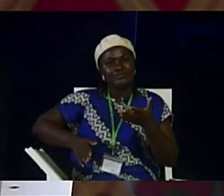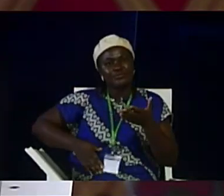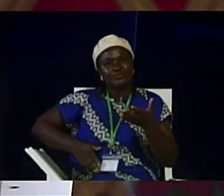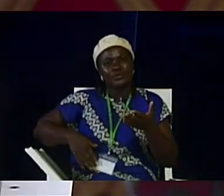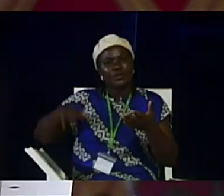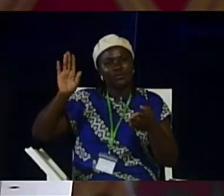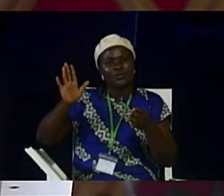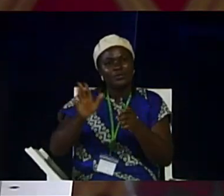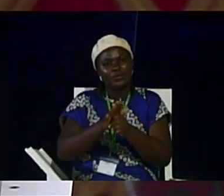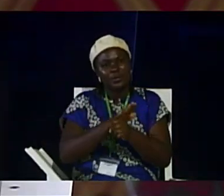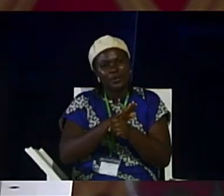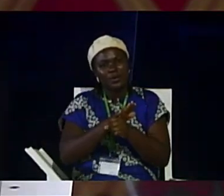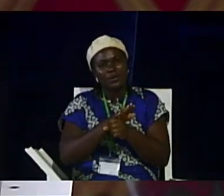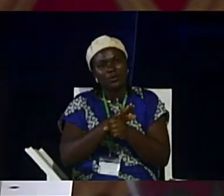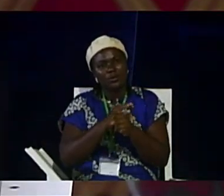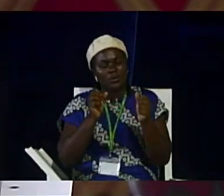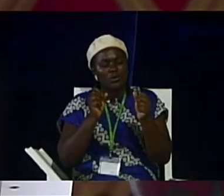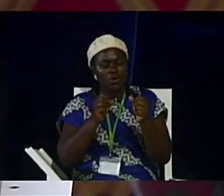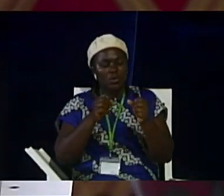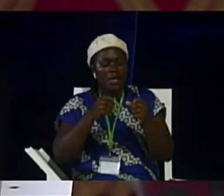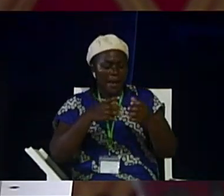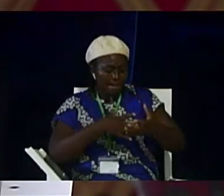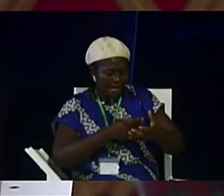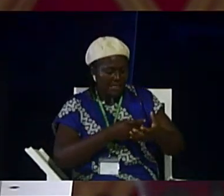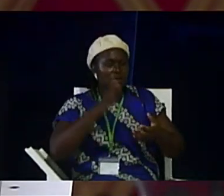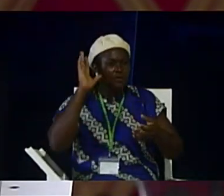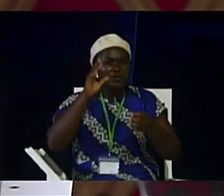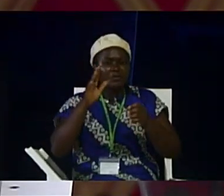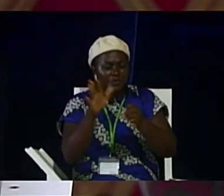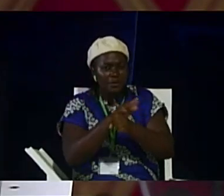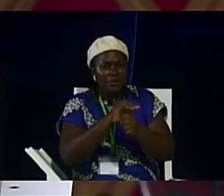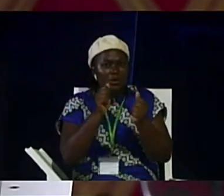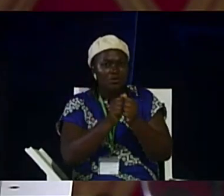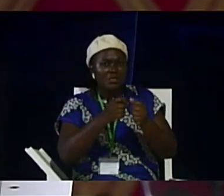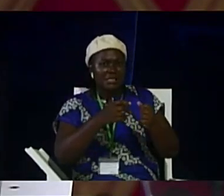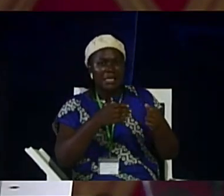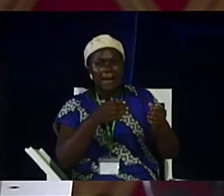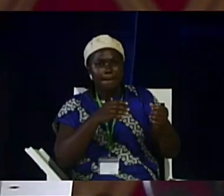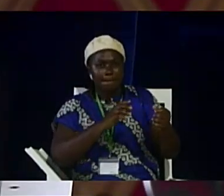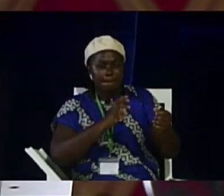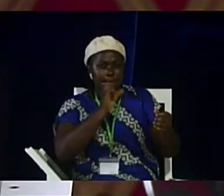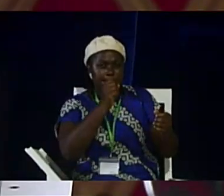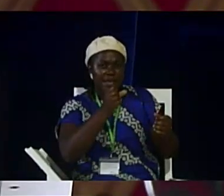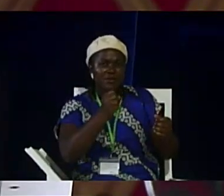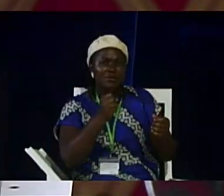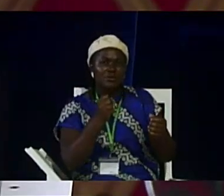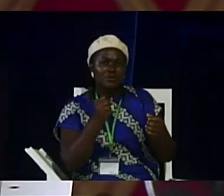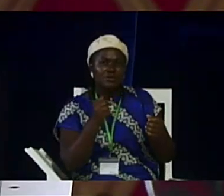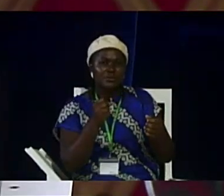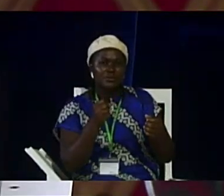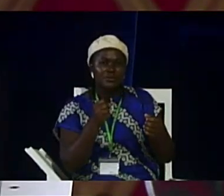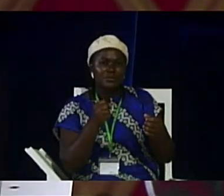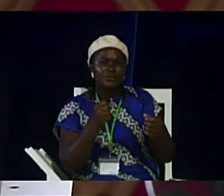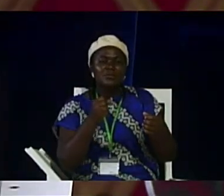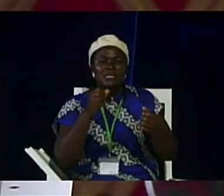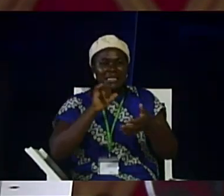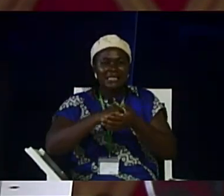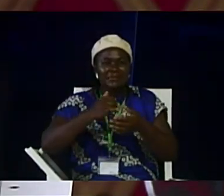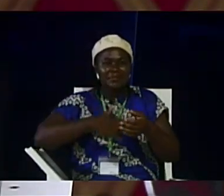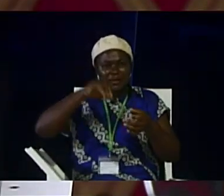fill with milk at the exact same time that my